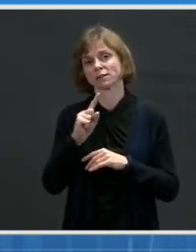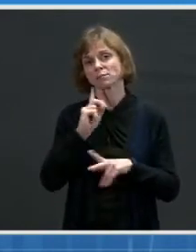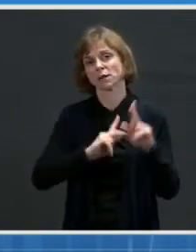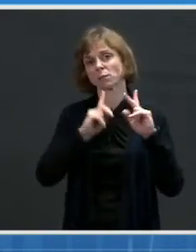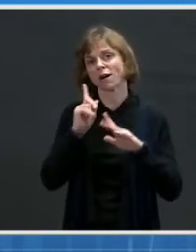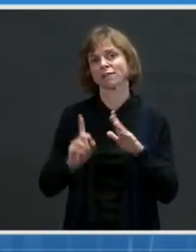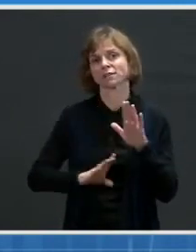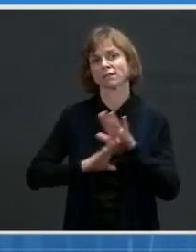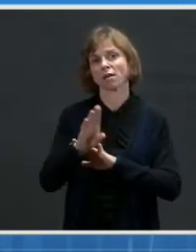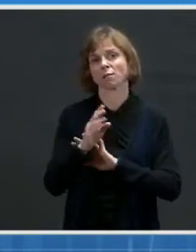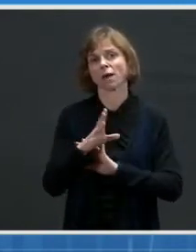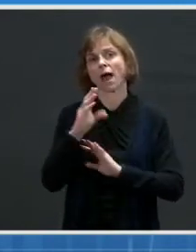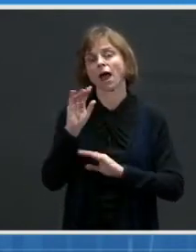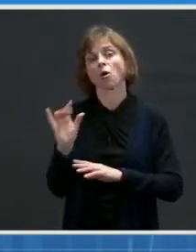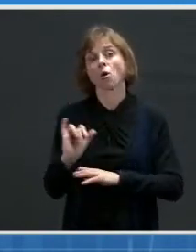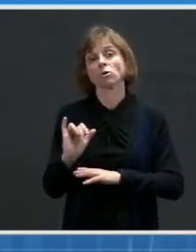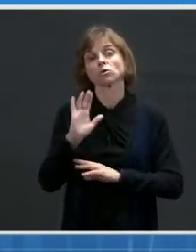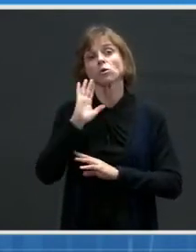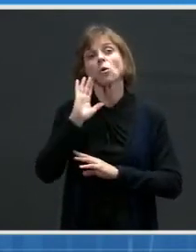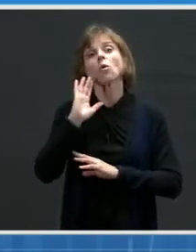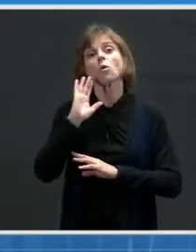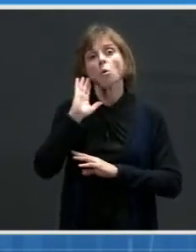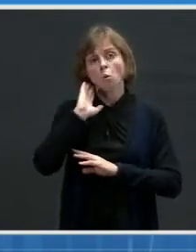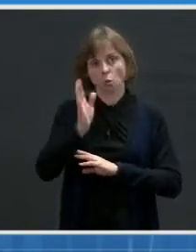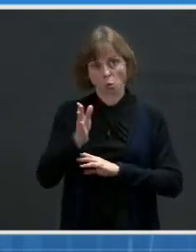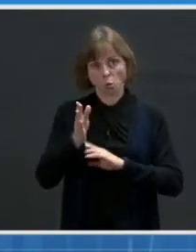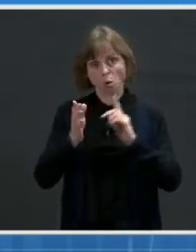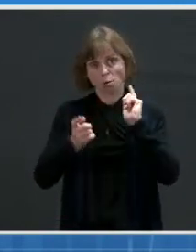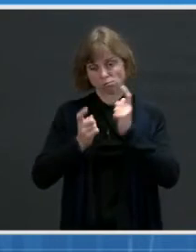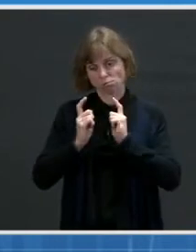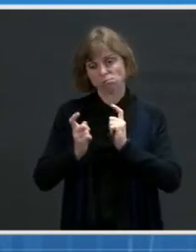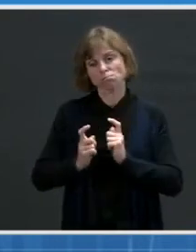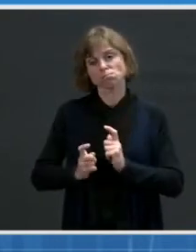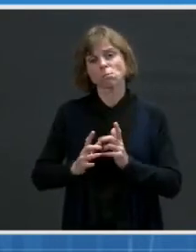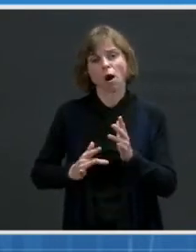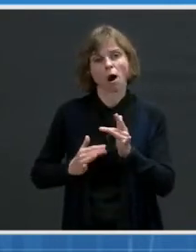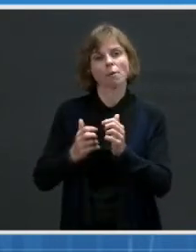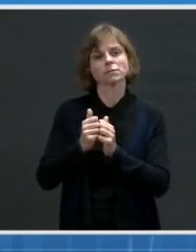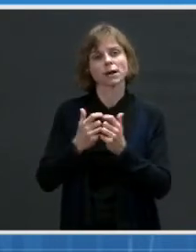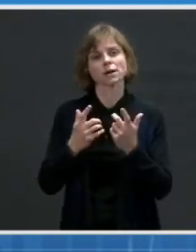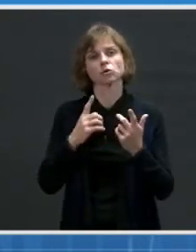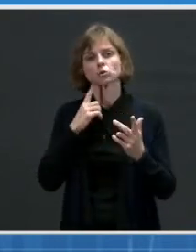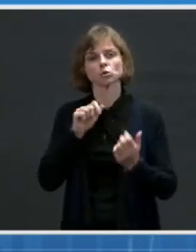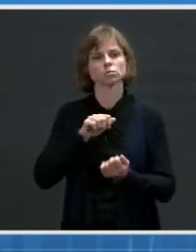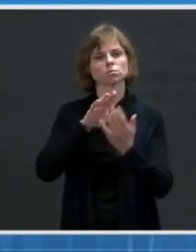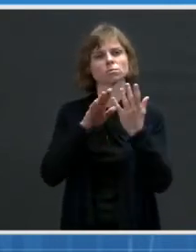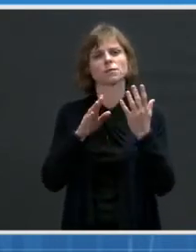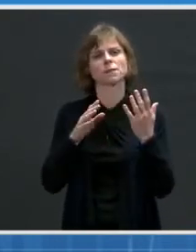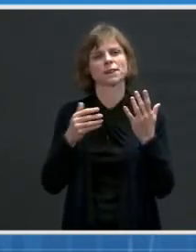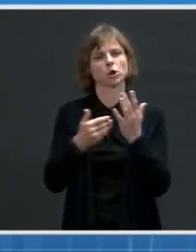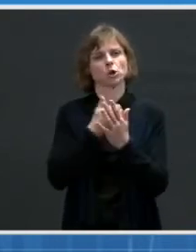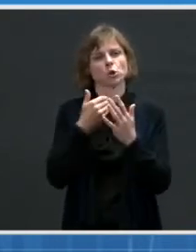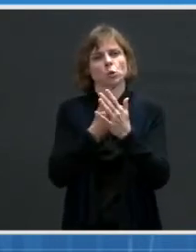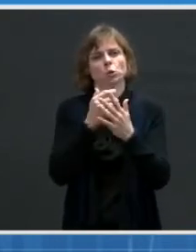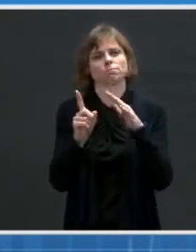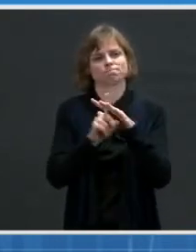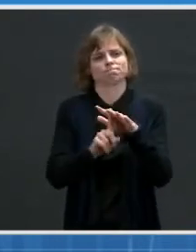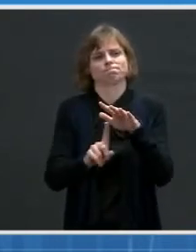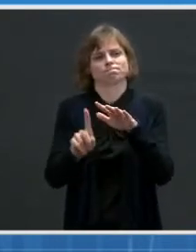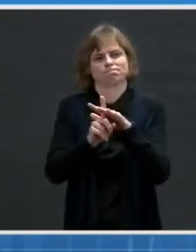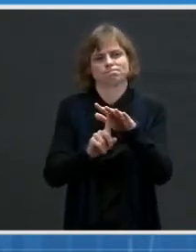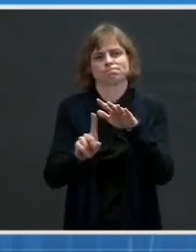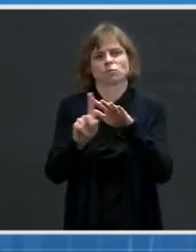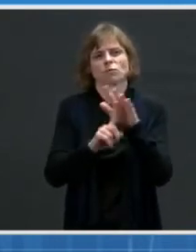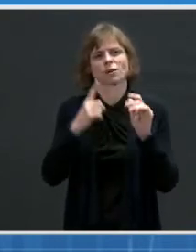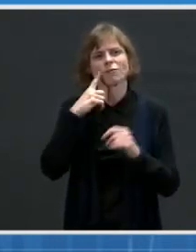therapeutics will also be updated to address the evolving landscape of the COVID-19 drug development,